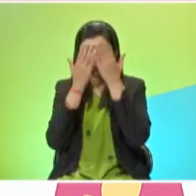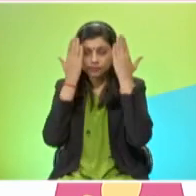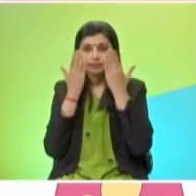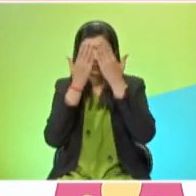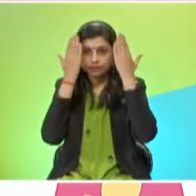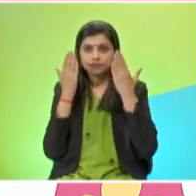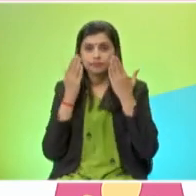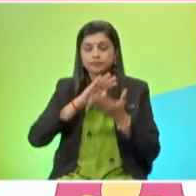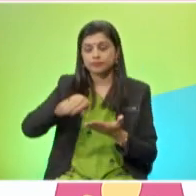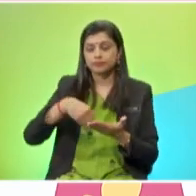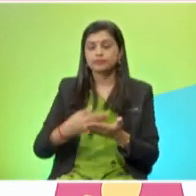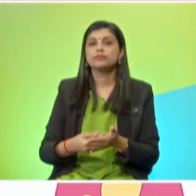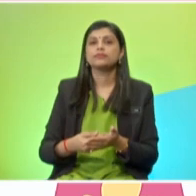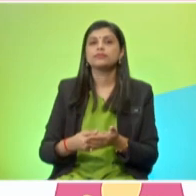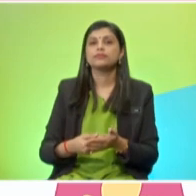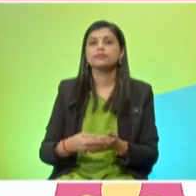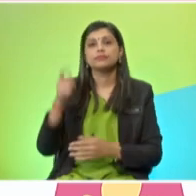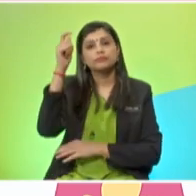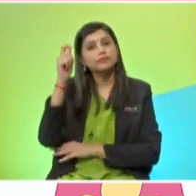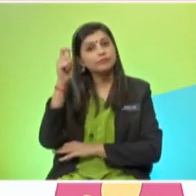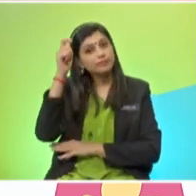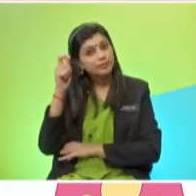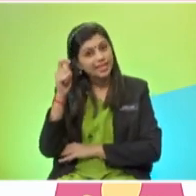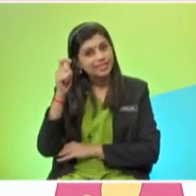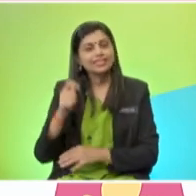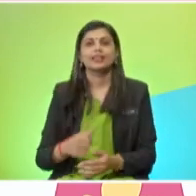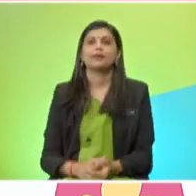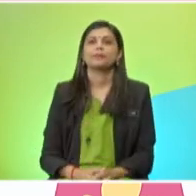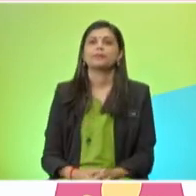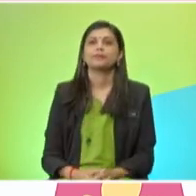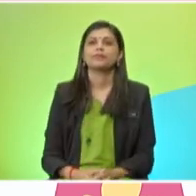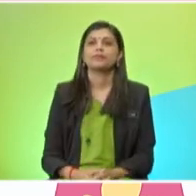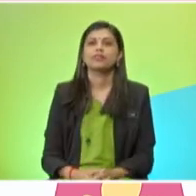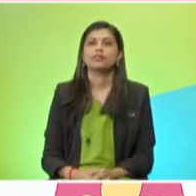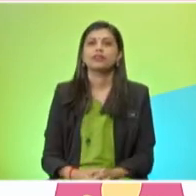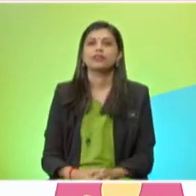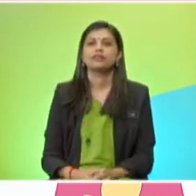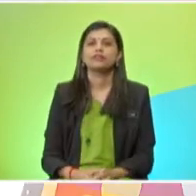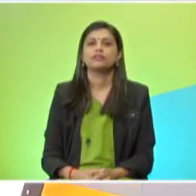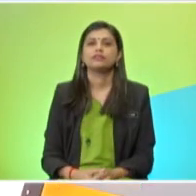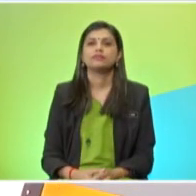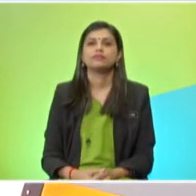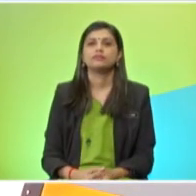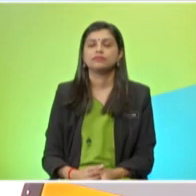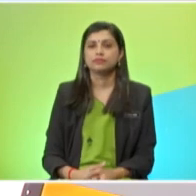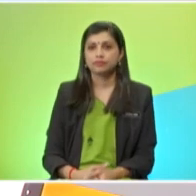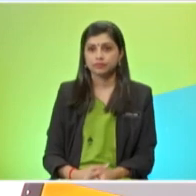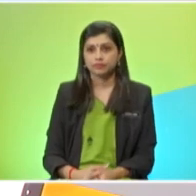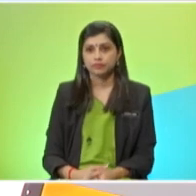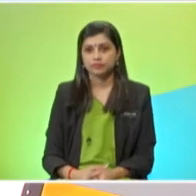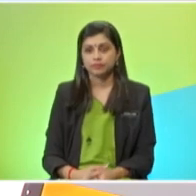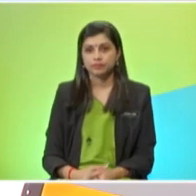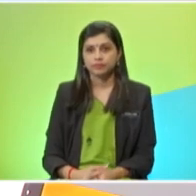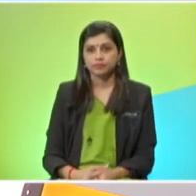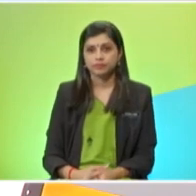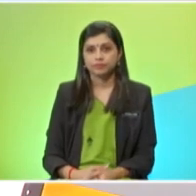face. To do all this, bathroom is the place. So face and place, it does sounds